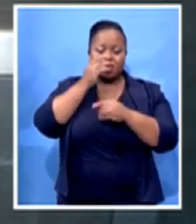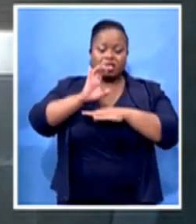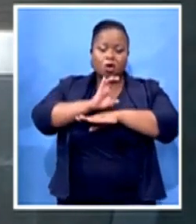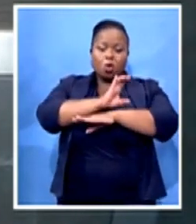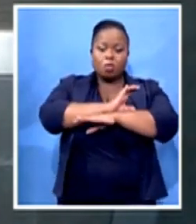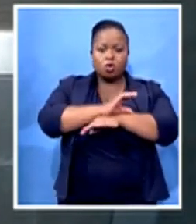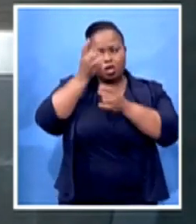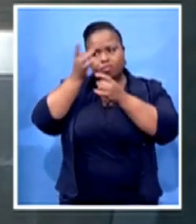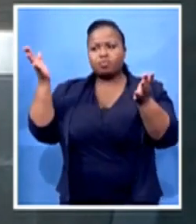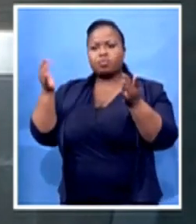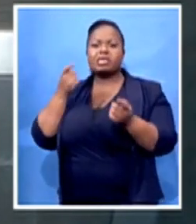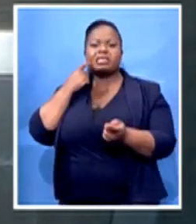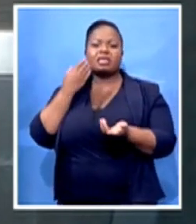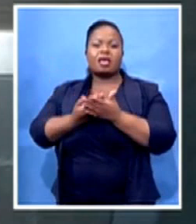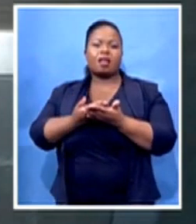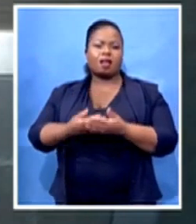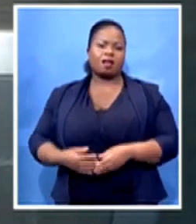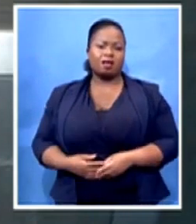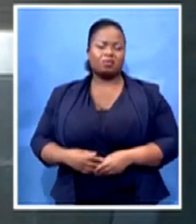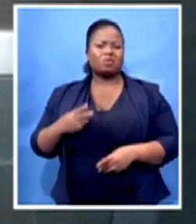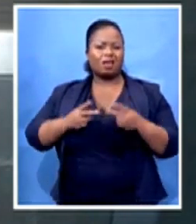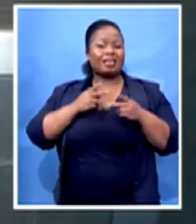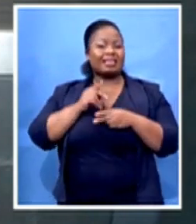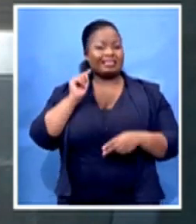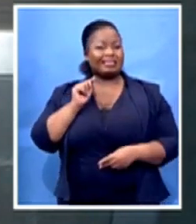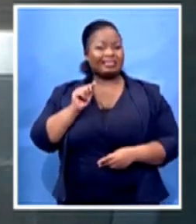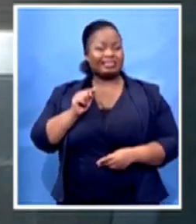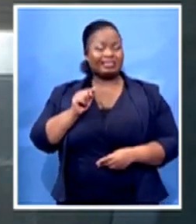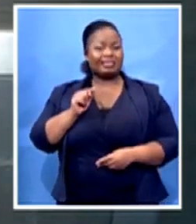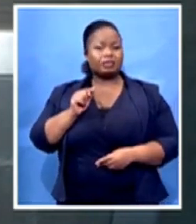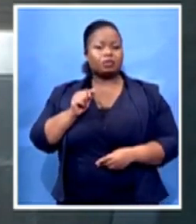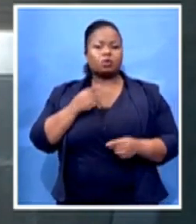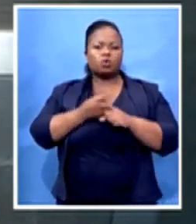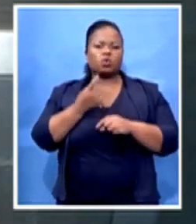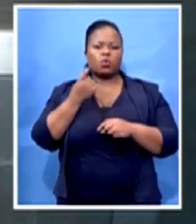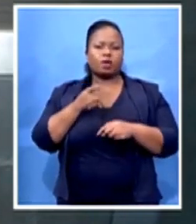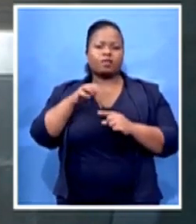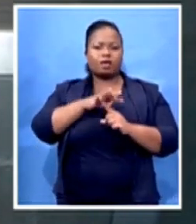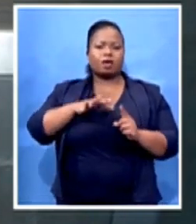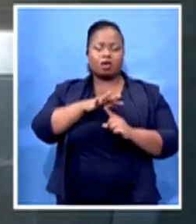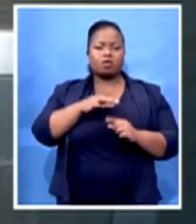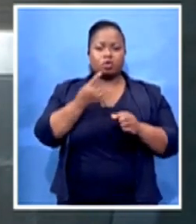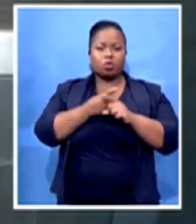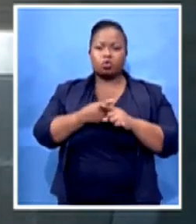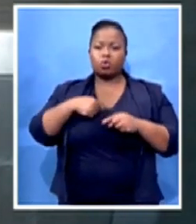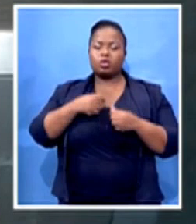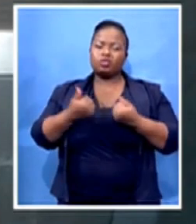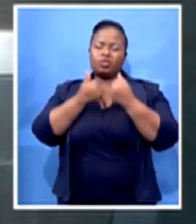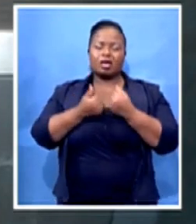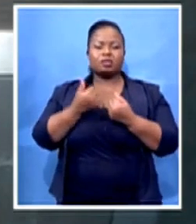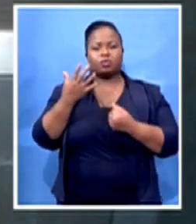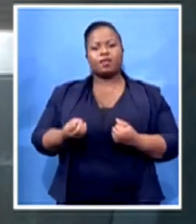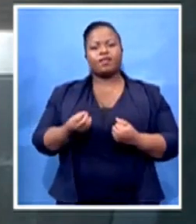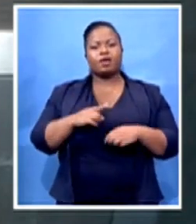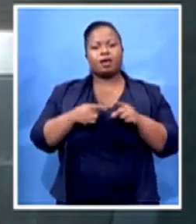machine. So that's one of the other real challenges around compromised credentials. So I